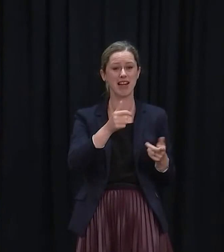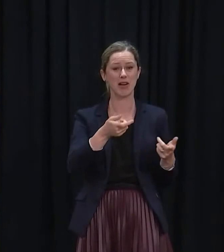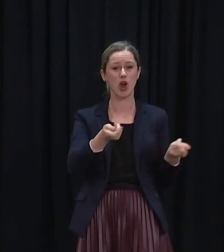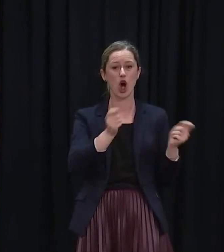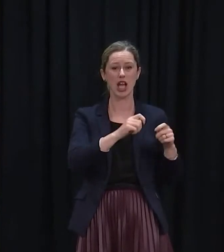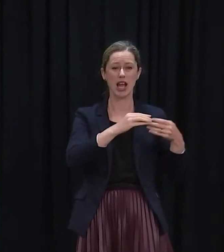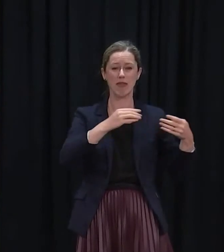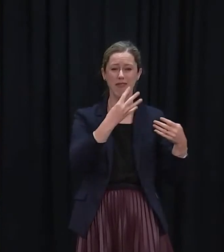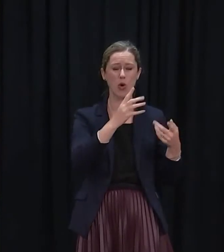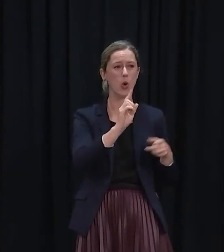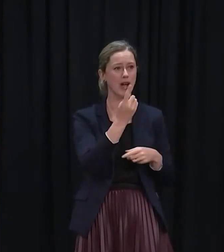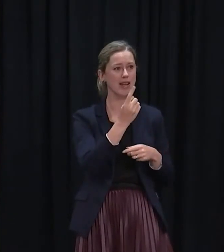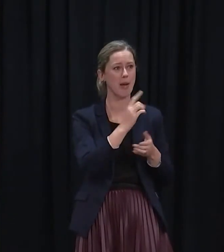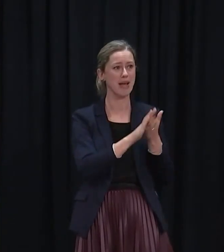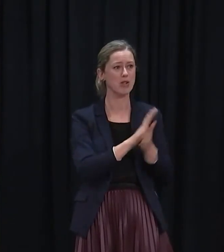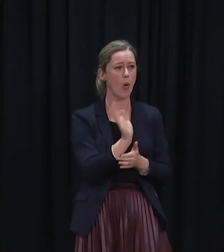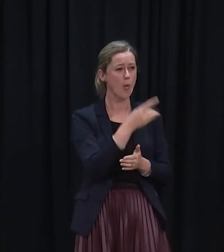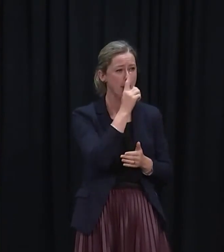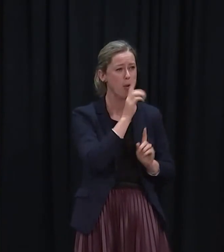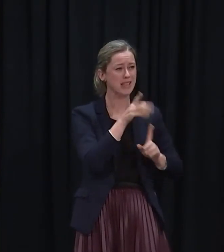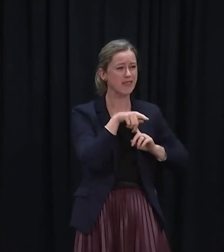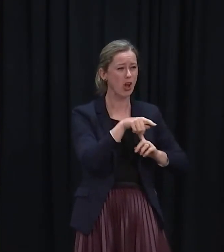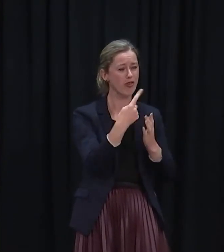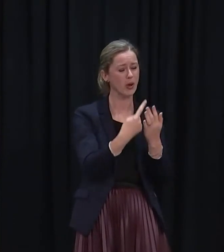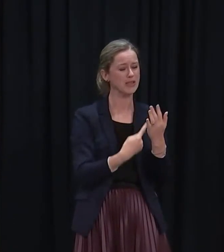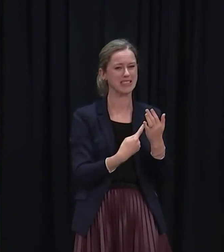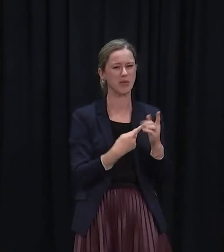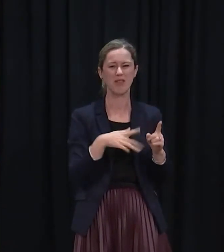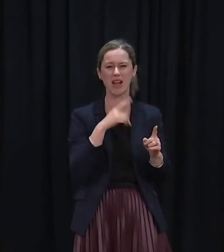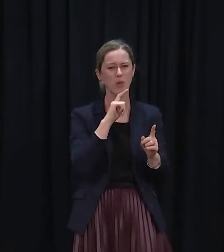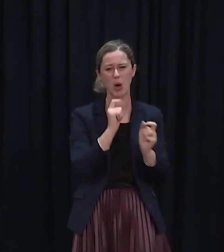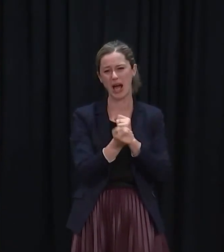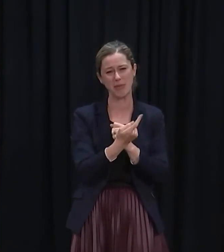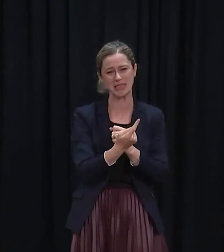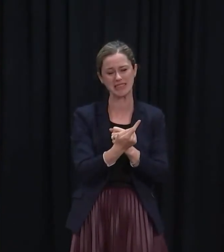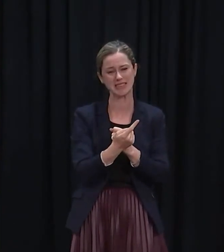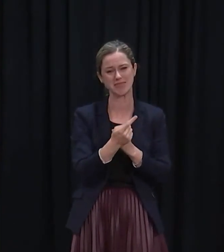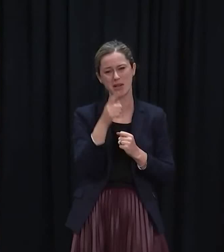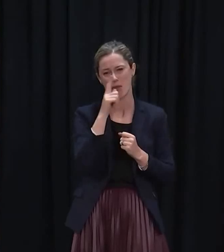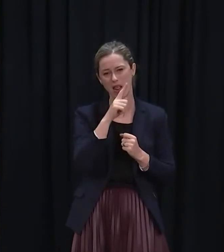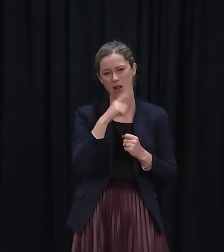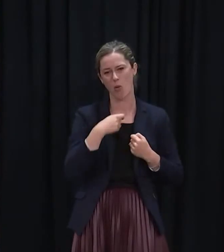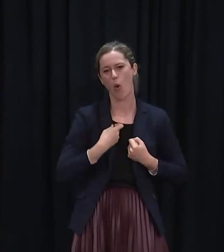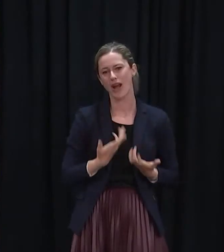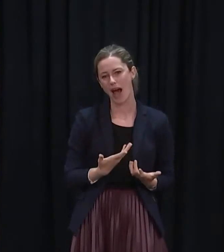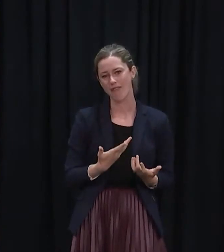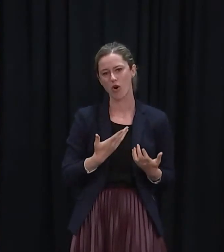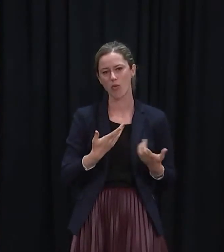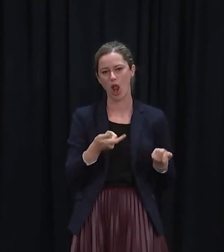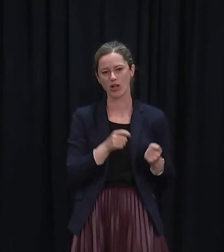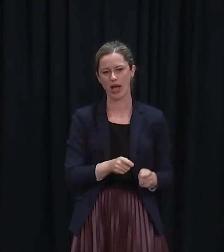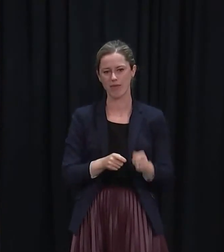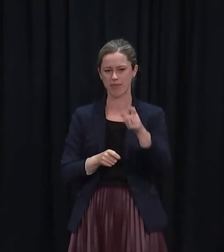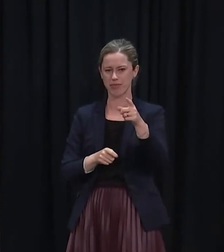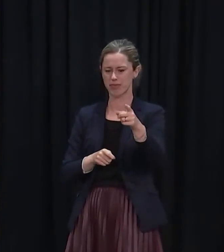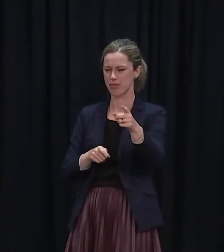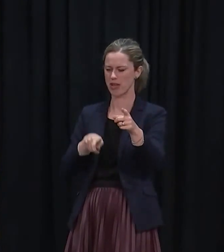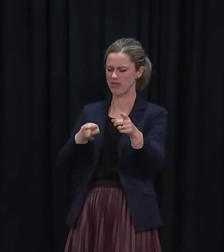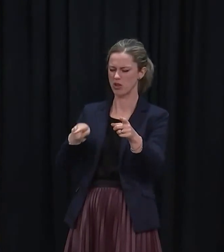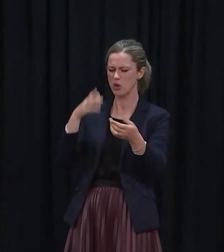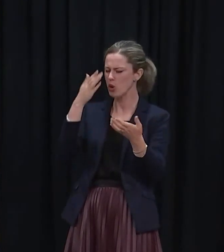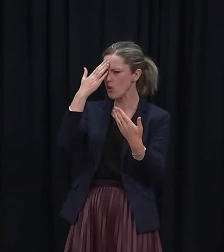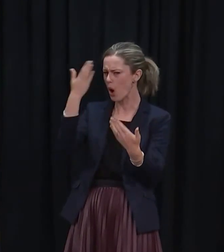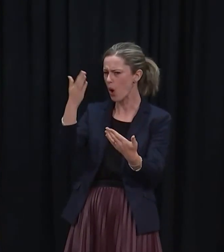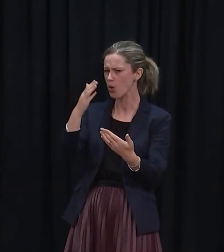of compliance with alert level 4, which we already weren't seeing by the time we made the decision to step down. Right, a gamble